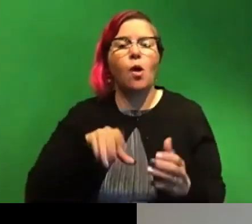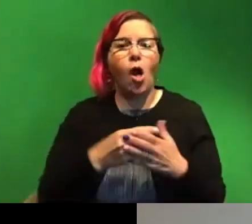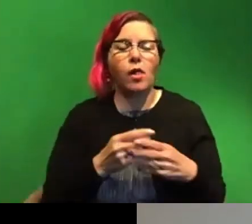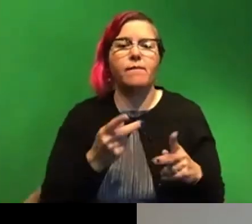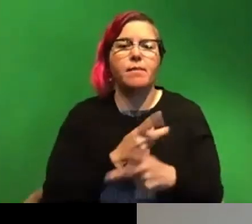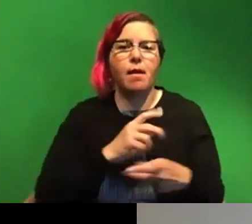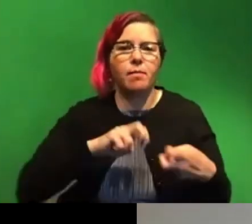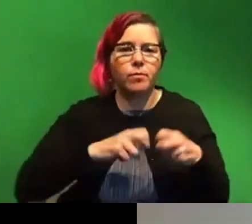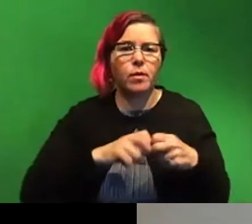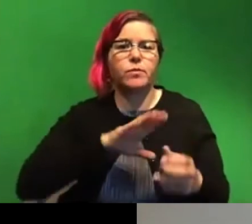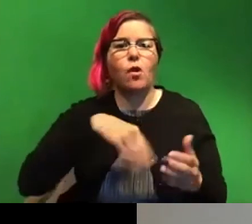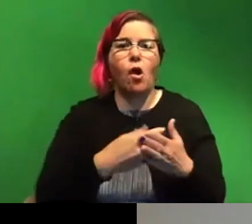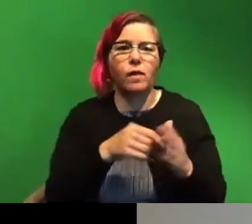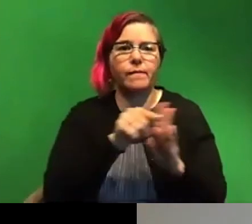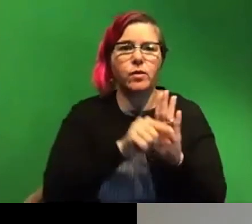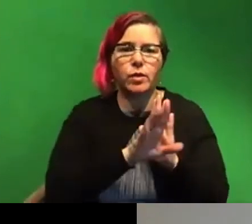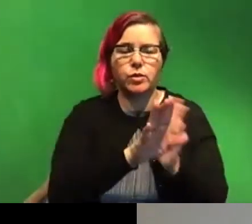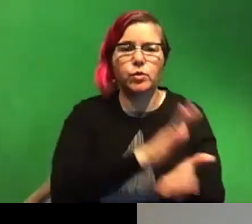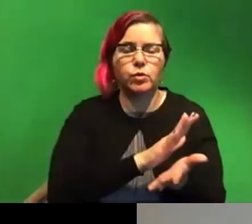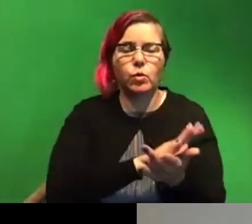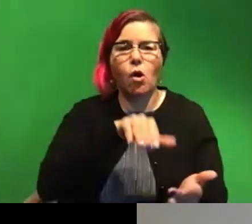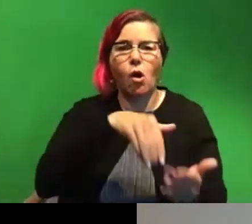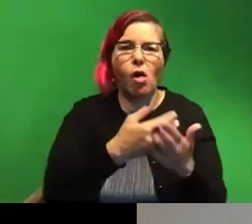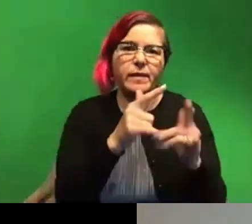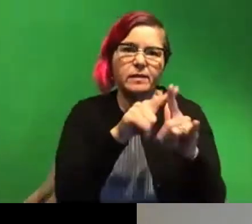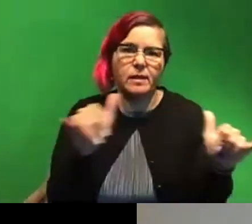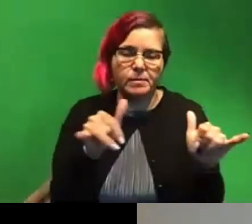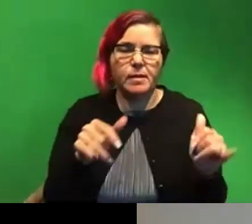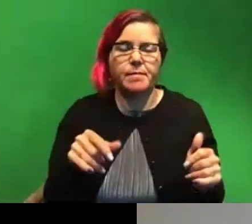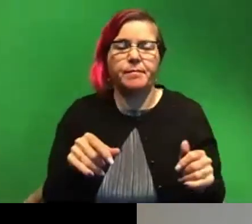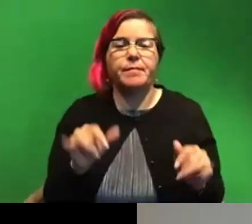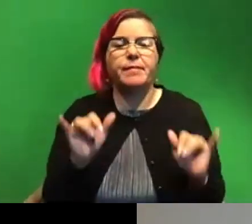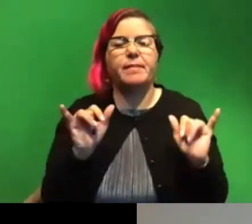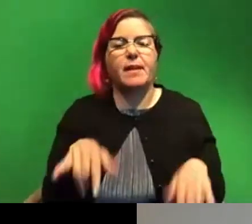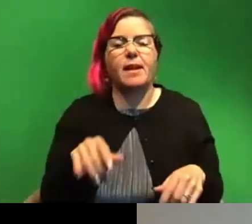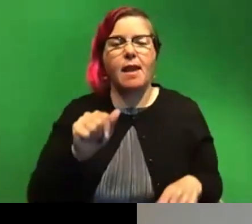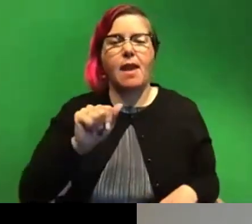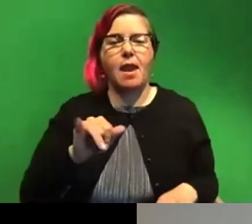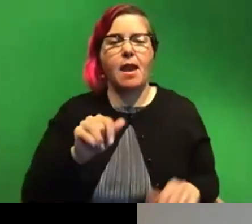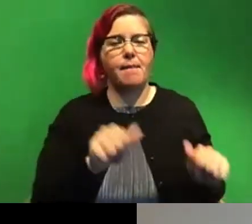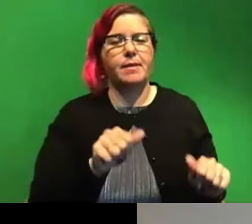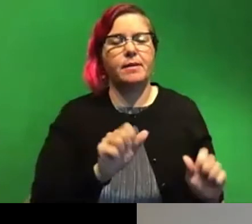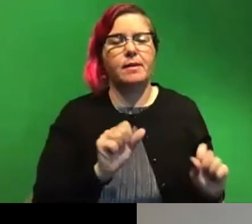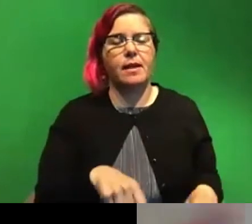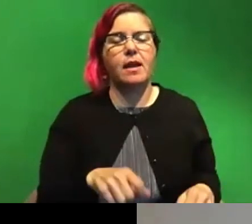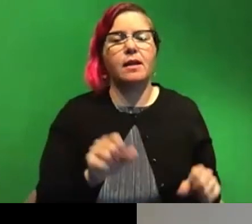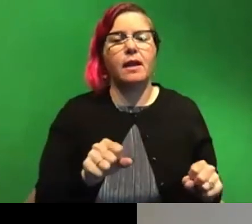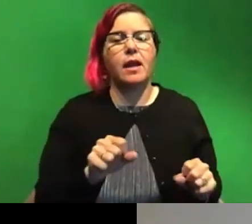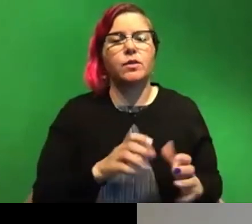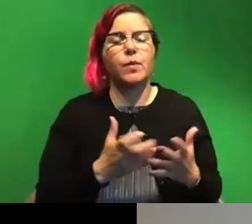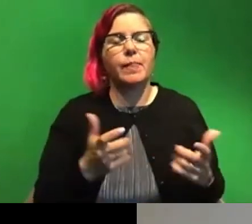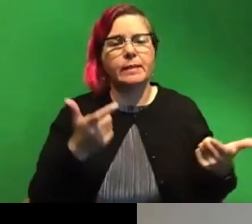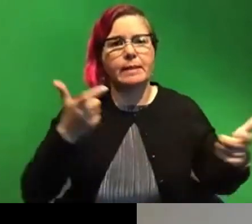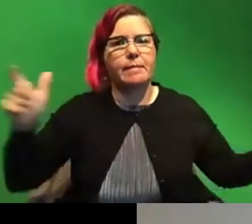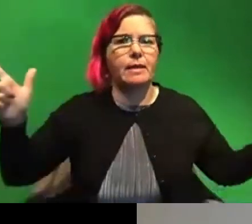for all of the grades in your school all at the same time, that's what AI's ability is it's to be able to do things at a larger